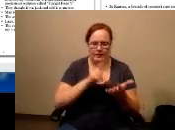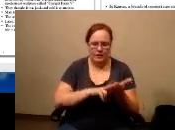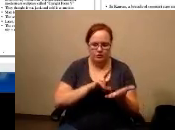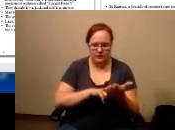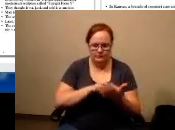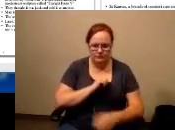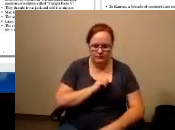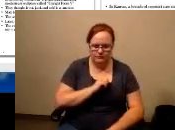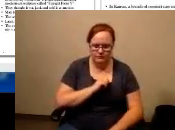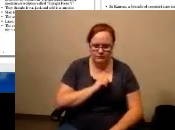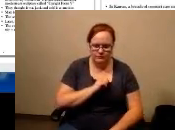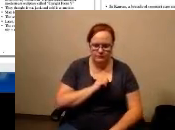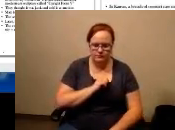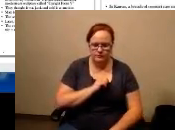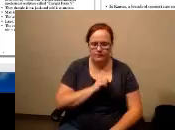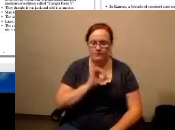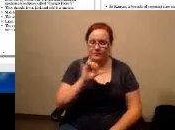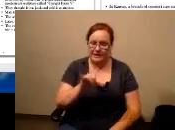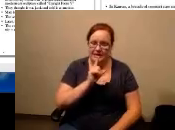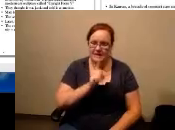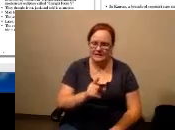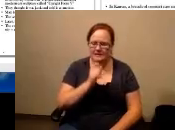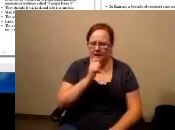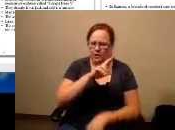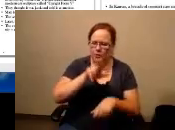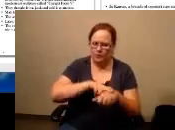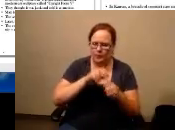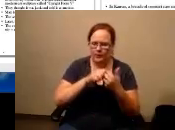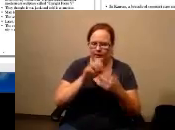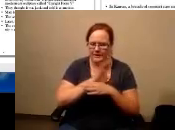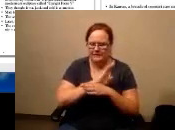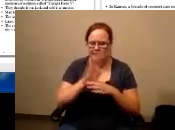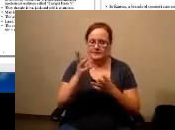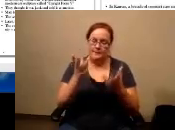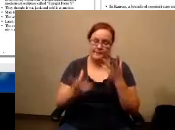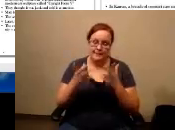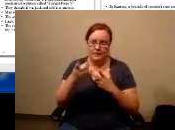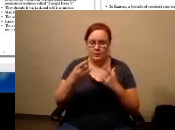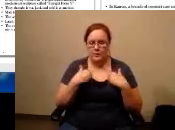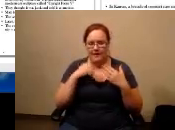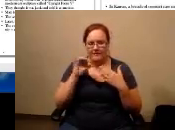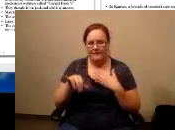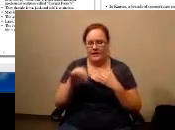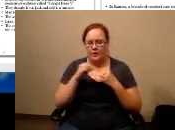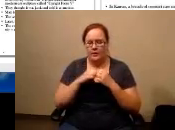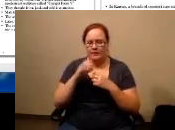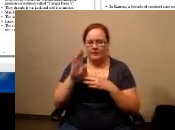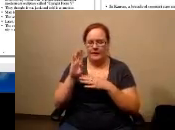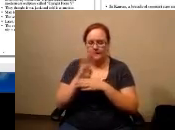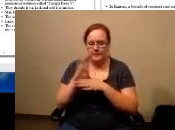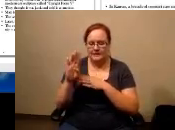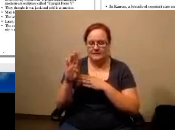contract, basically. Well, that's pretty unusual in business. Now, maybe you could have that in a